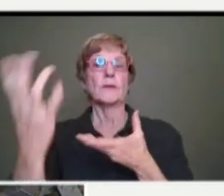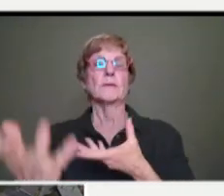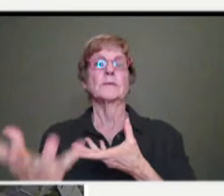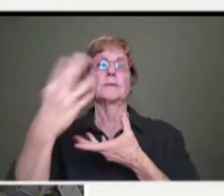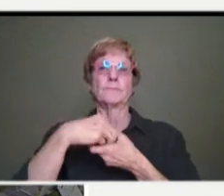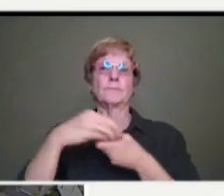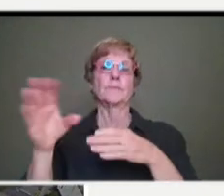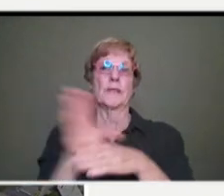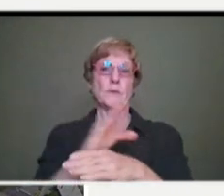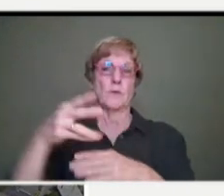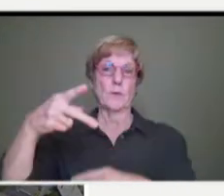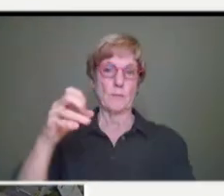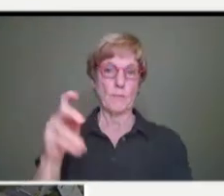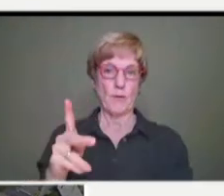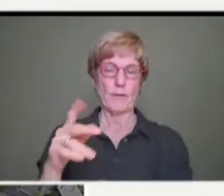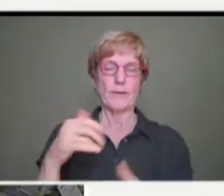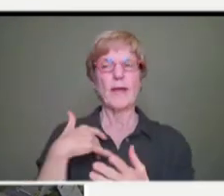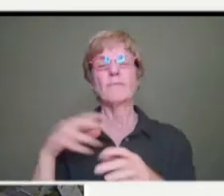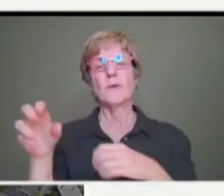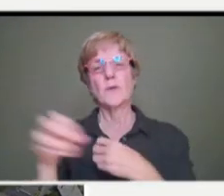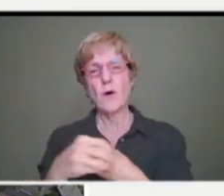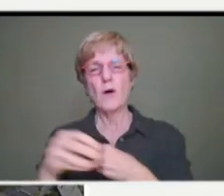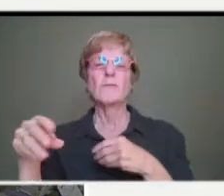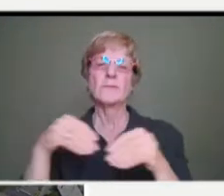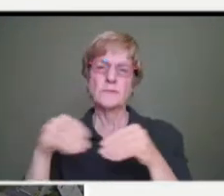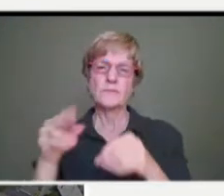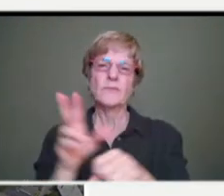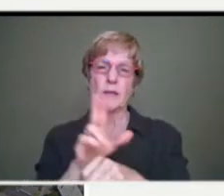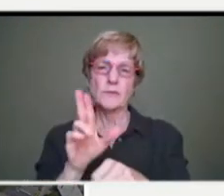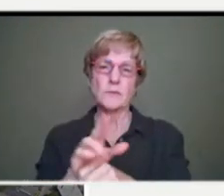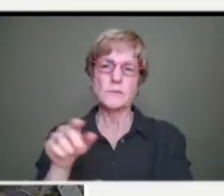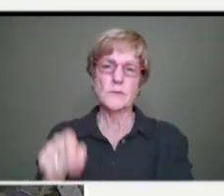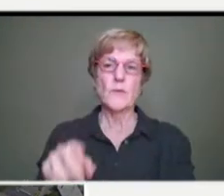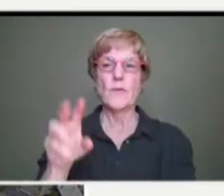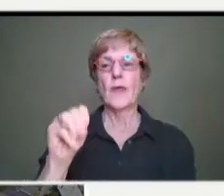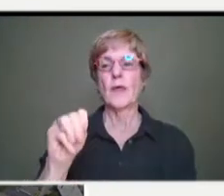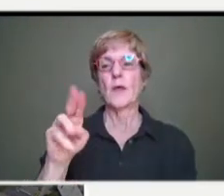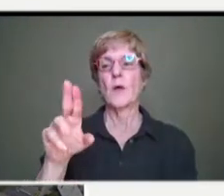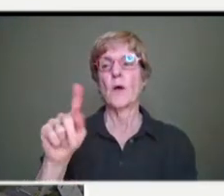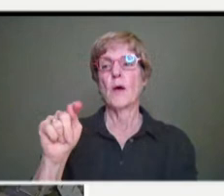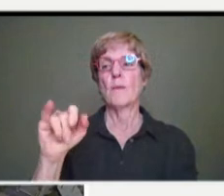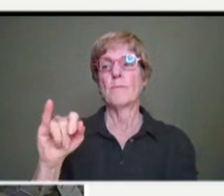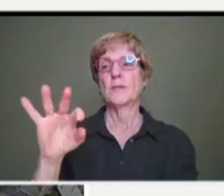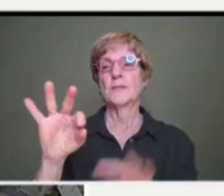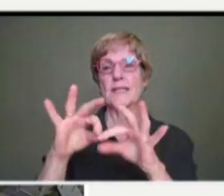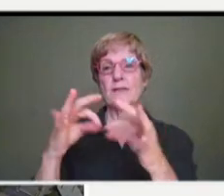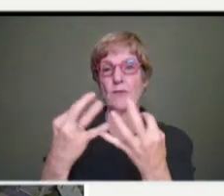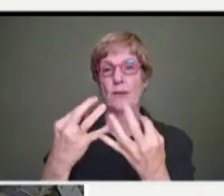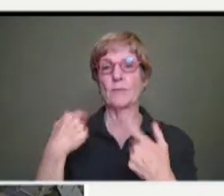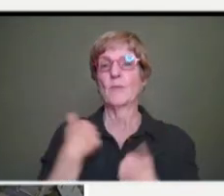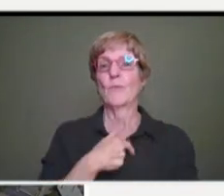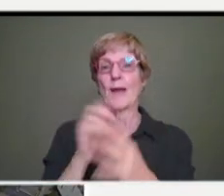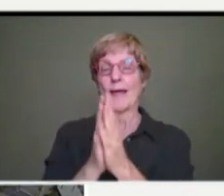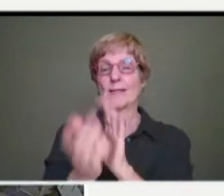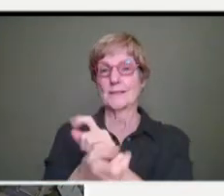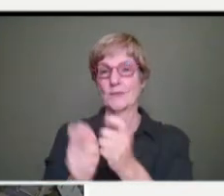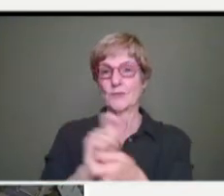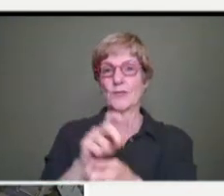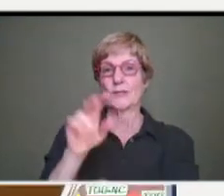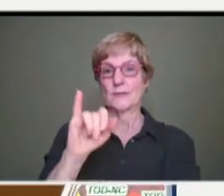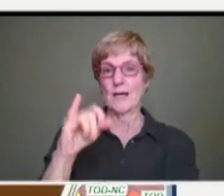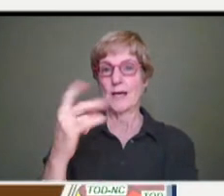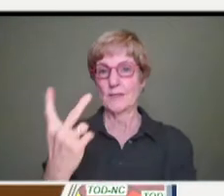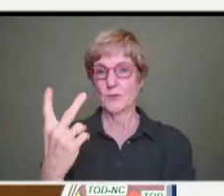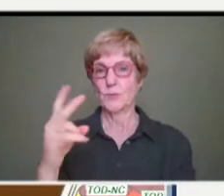having an office Flex use Ford and so that multi-family zoning is is what we're asking you to be changed to I2 with the